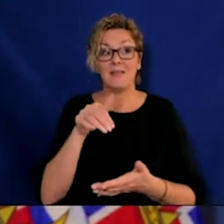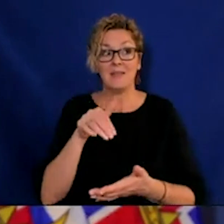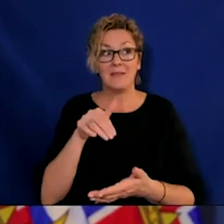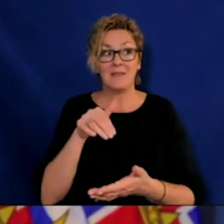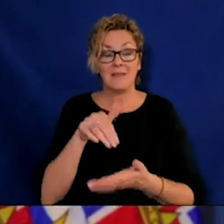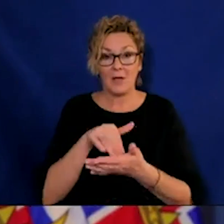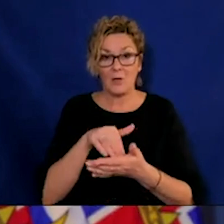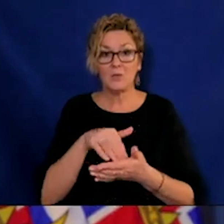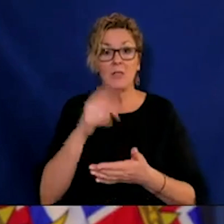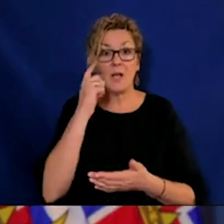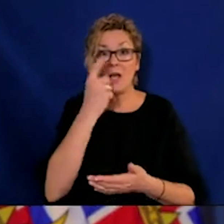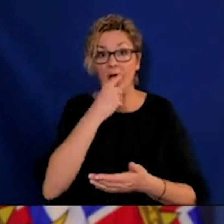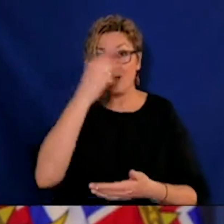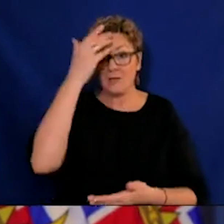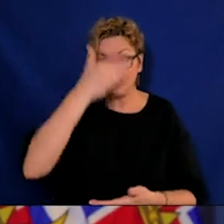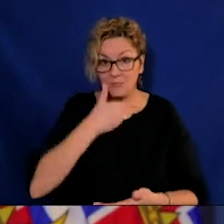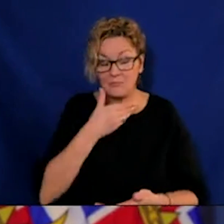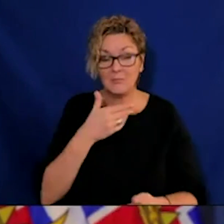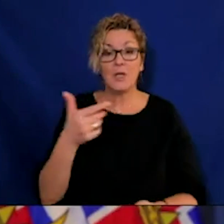8,782 pieces of eye protection,